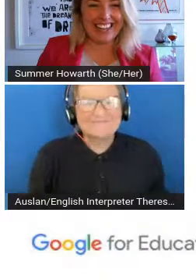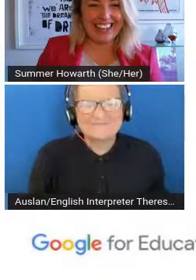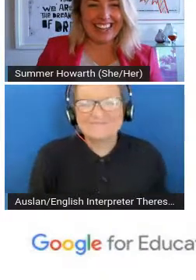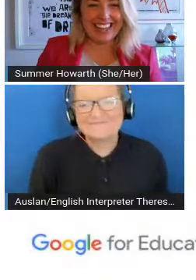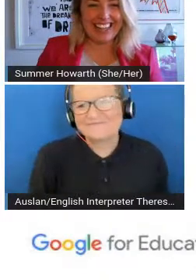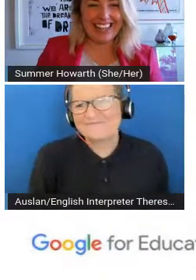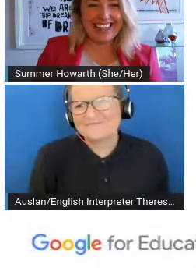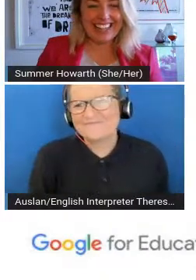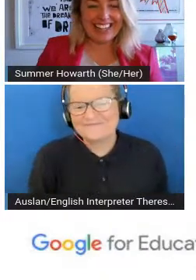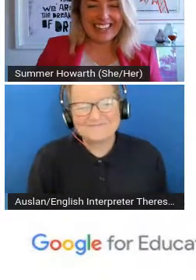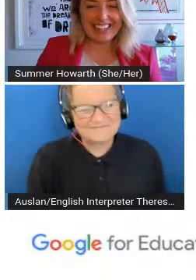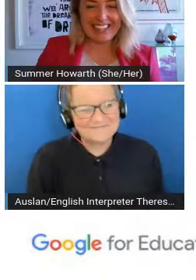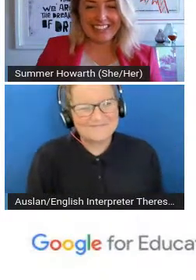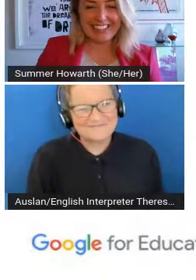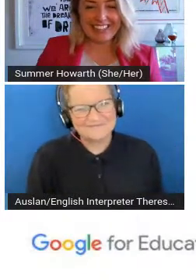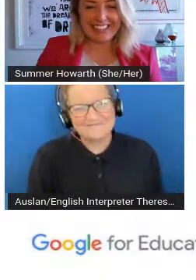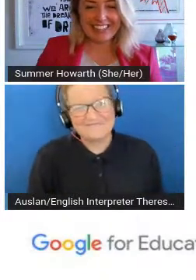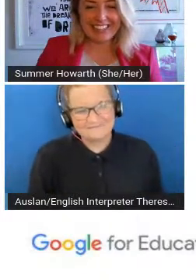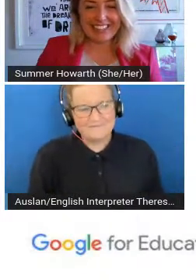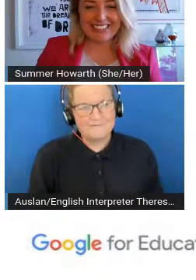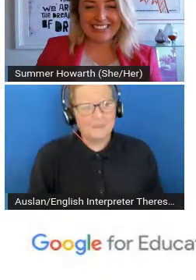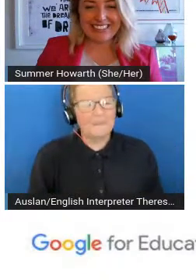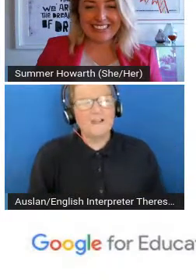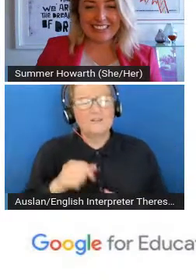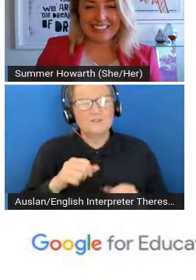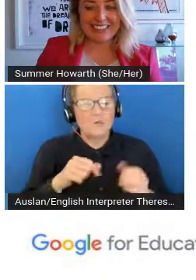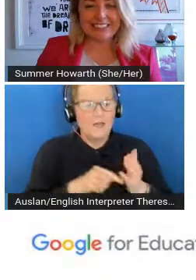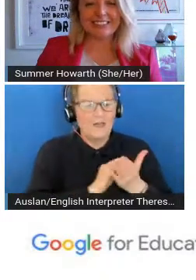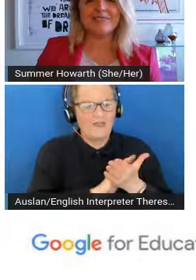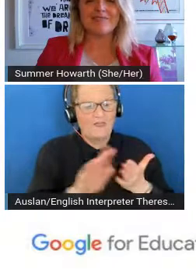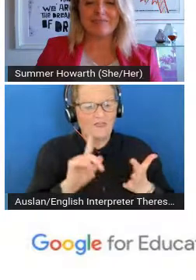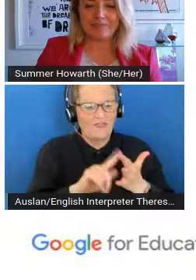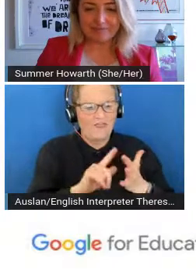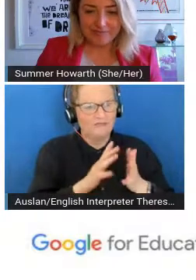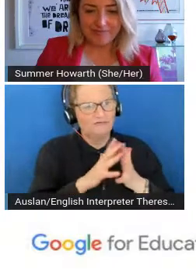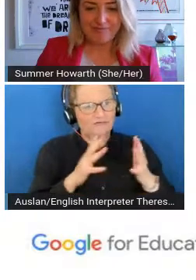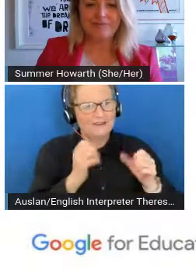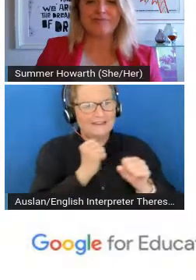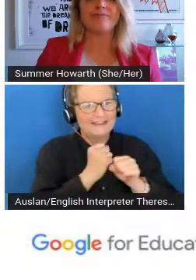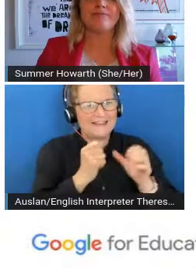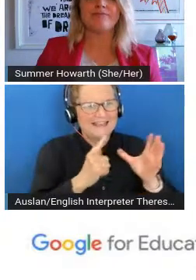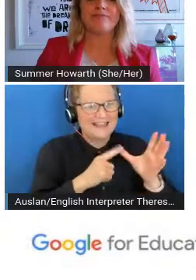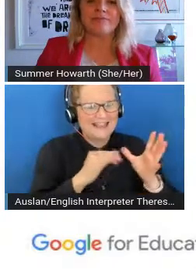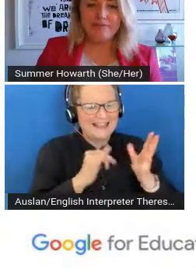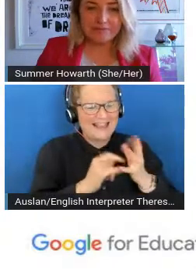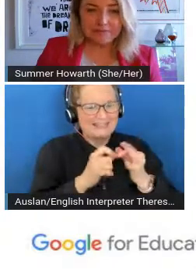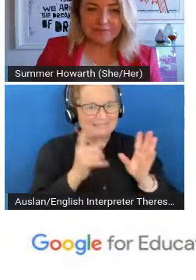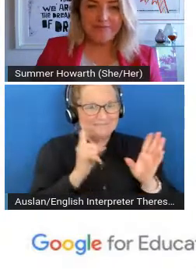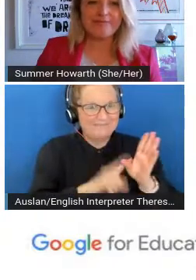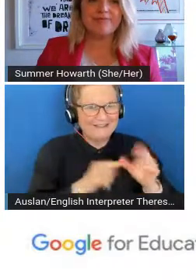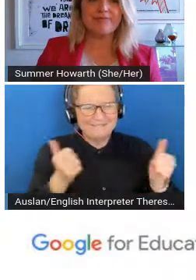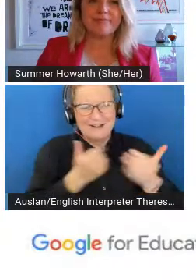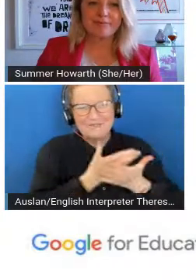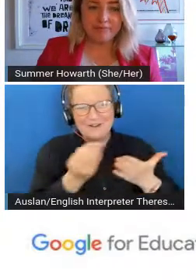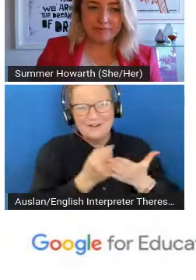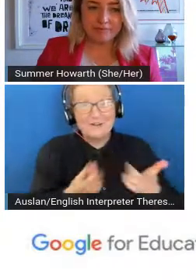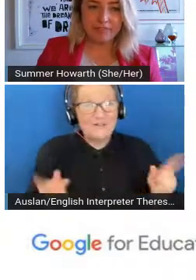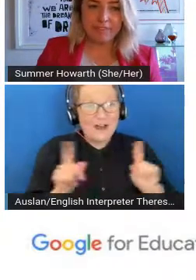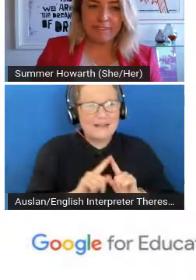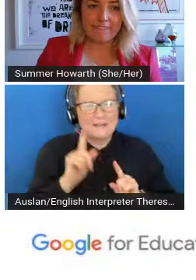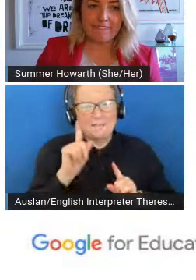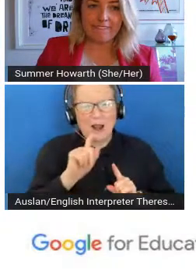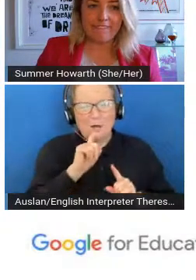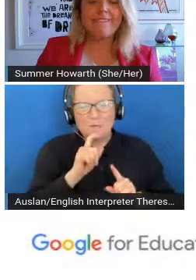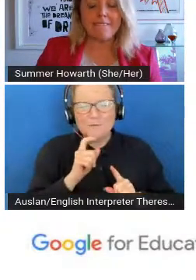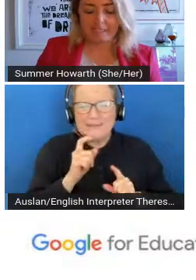Anyways, so the Great Gatsby has been done so many times, so there's probably lots of resources for us. I would be really particular about what I